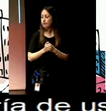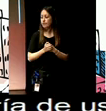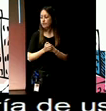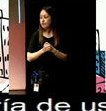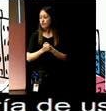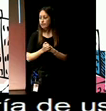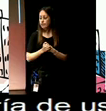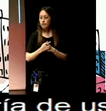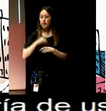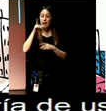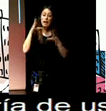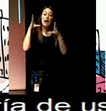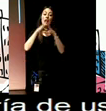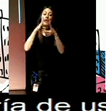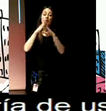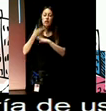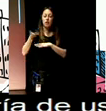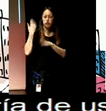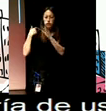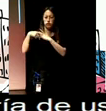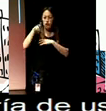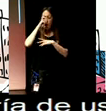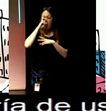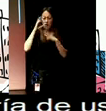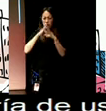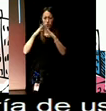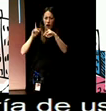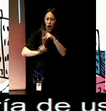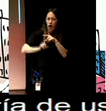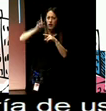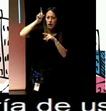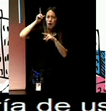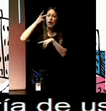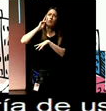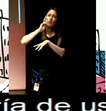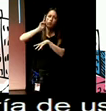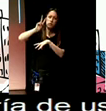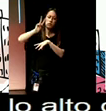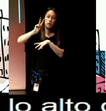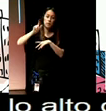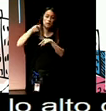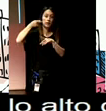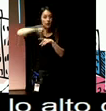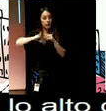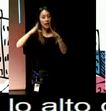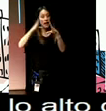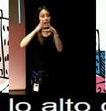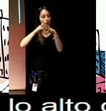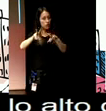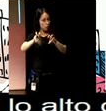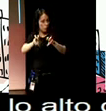church, we have quite a new church. It was built just in